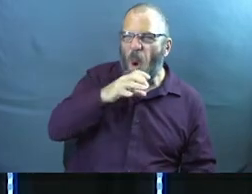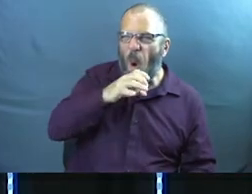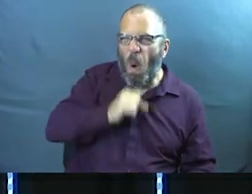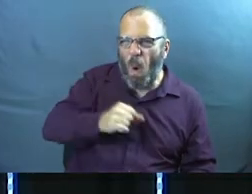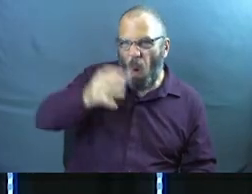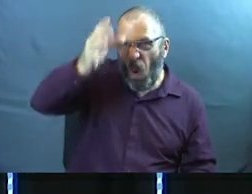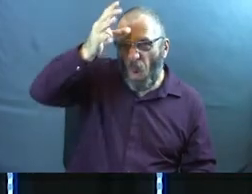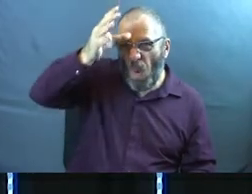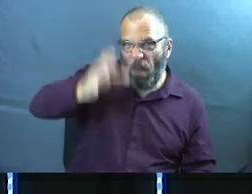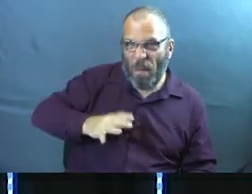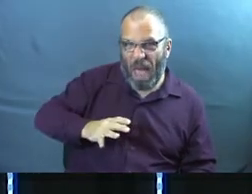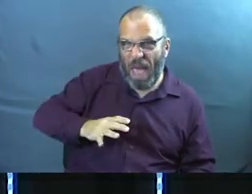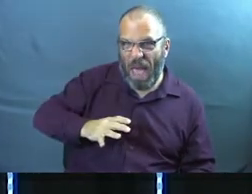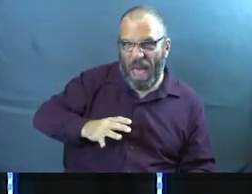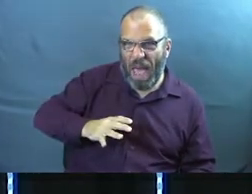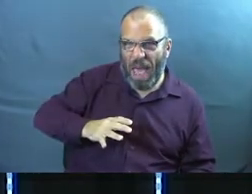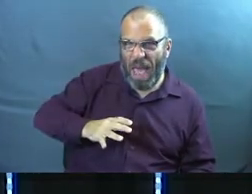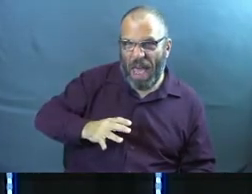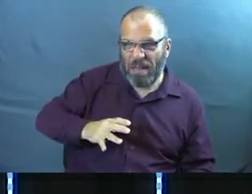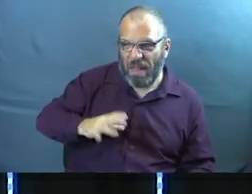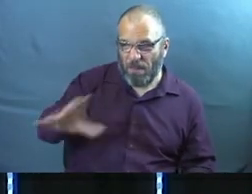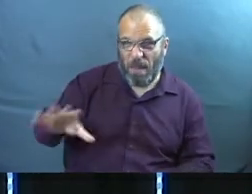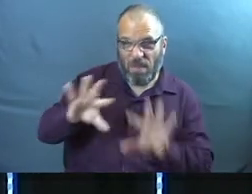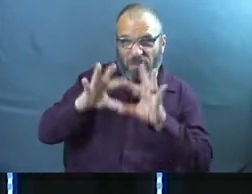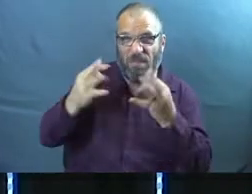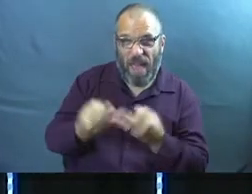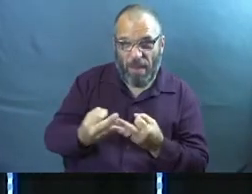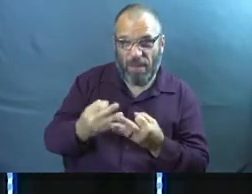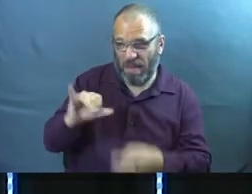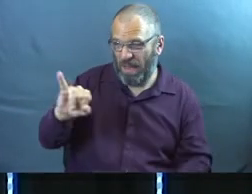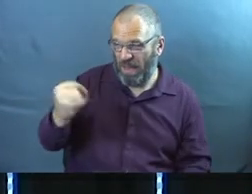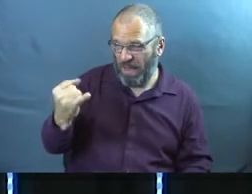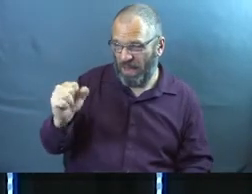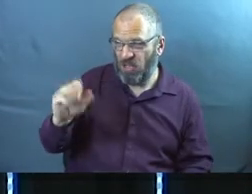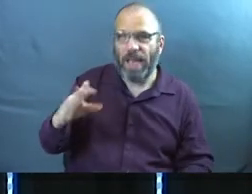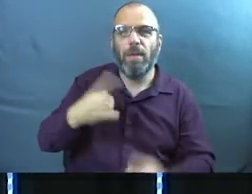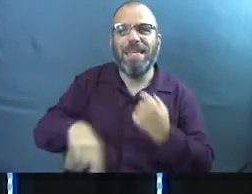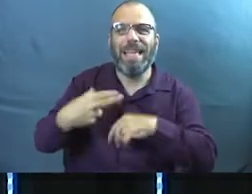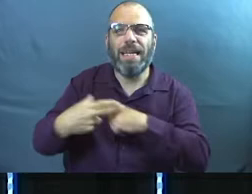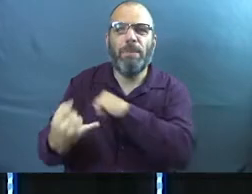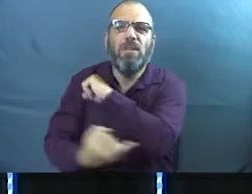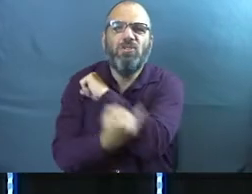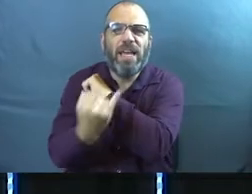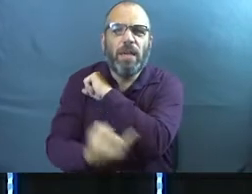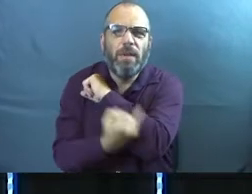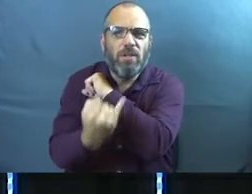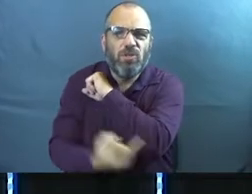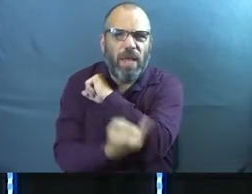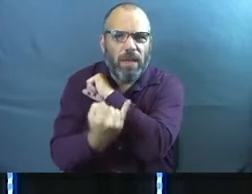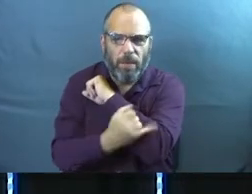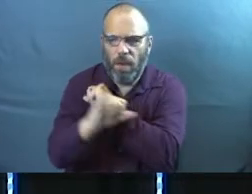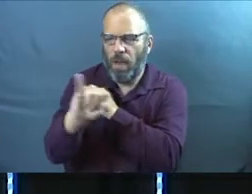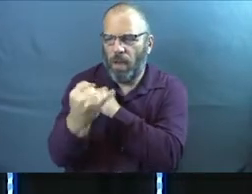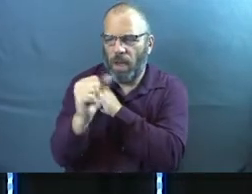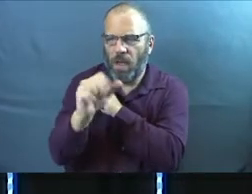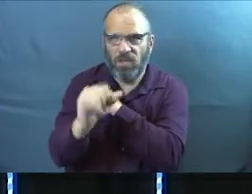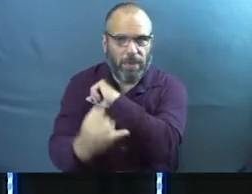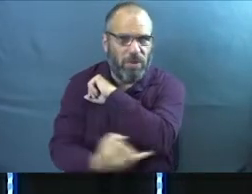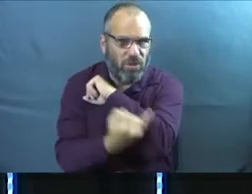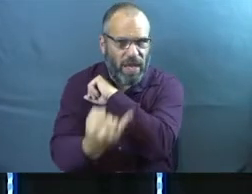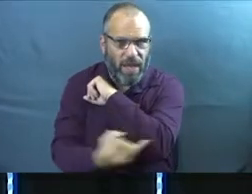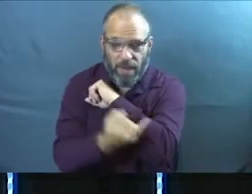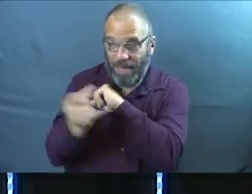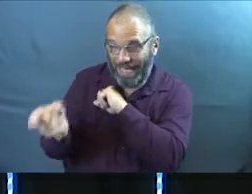father of the 12 brothers. Do you remember the family, the dysfunctional family of Jacob and some of his dysfunctional attributes as a dad? He